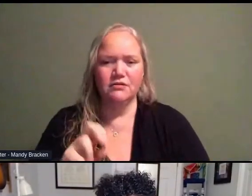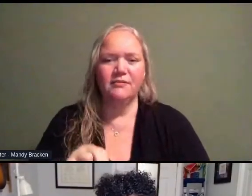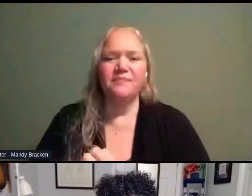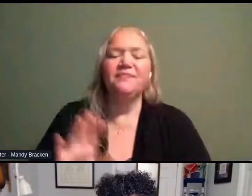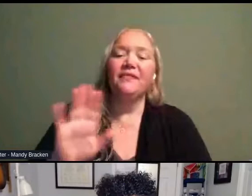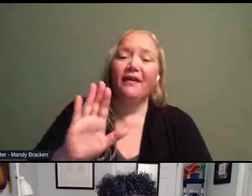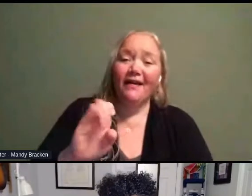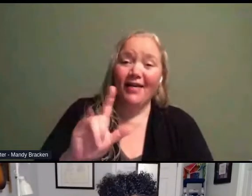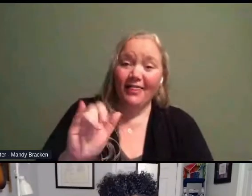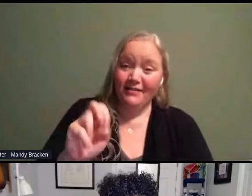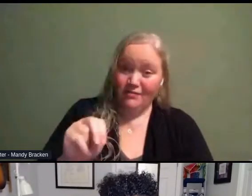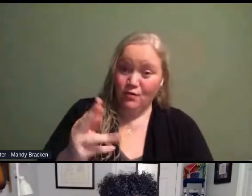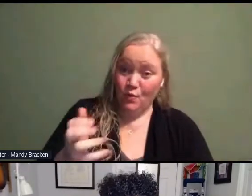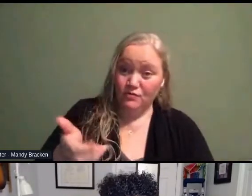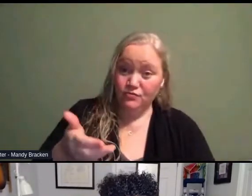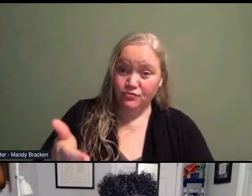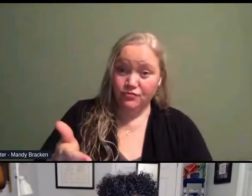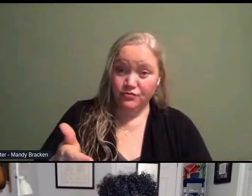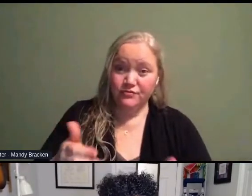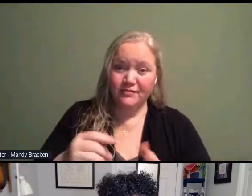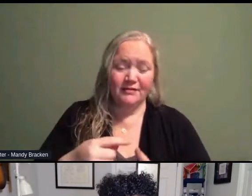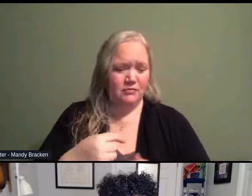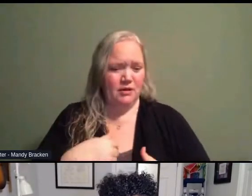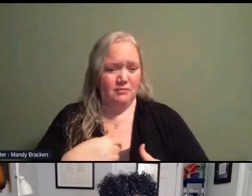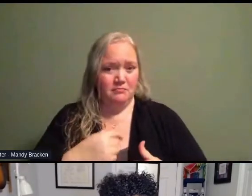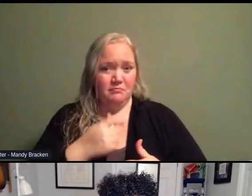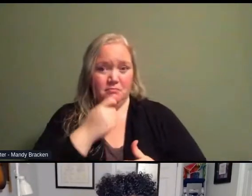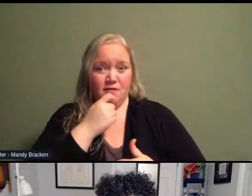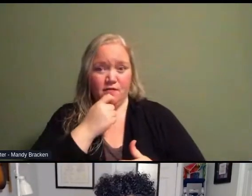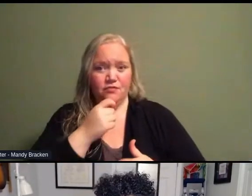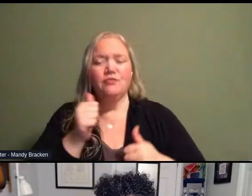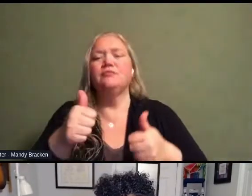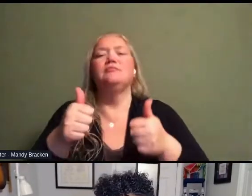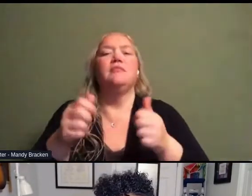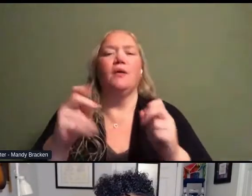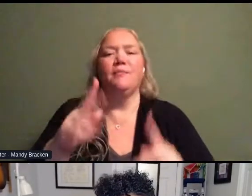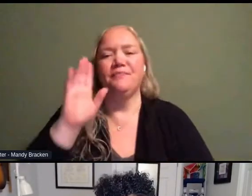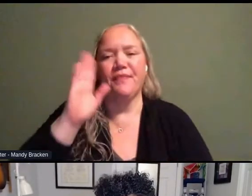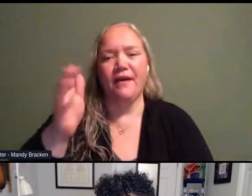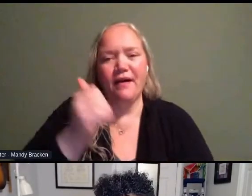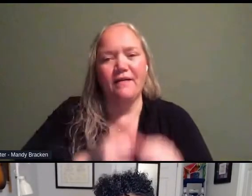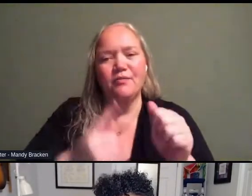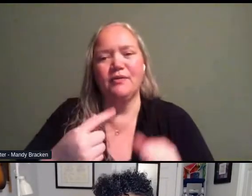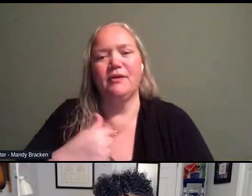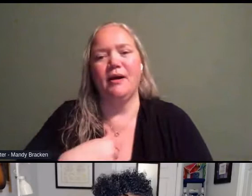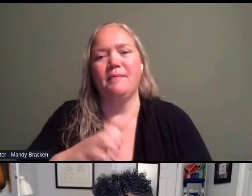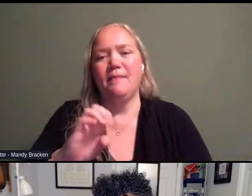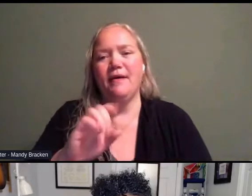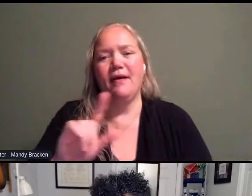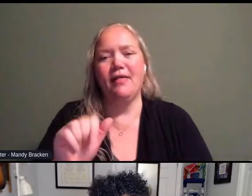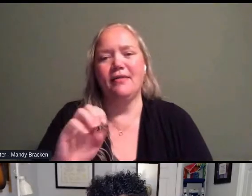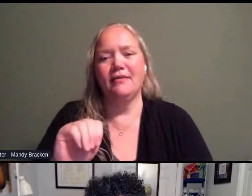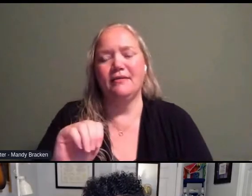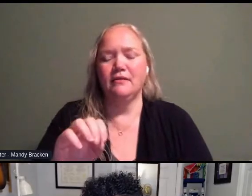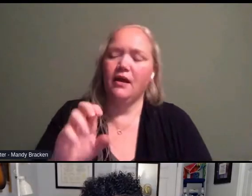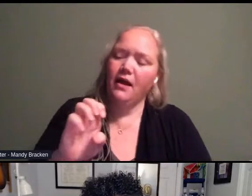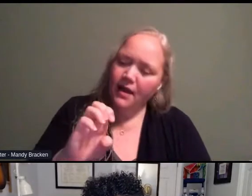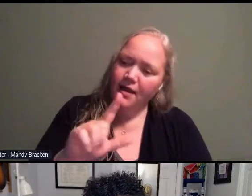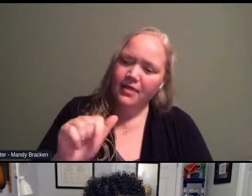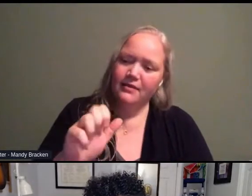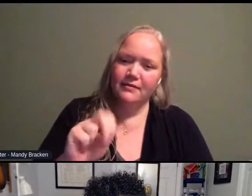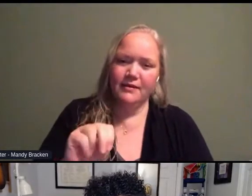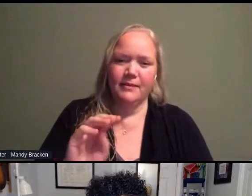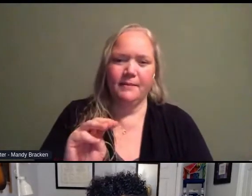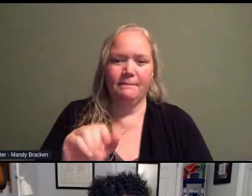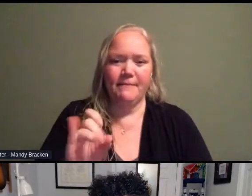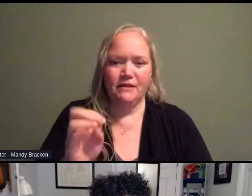No. Hi, everybody. My name is Ellen Mazer, and I am the grant writer for the Atlanta Jewish